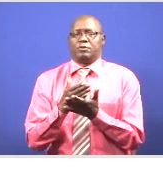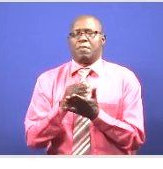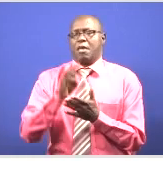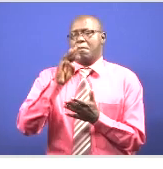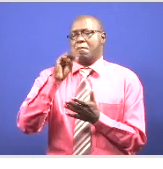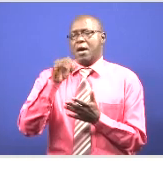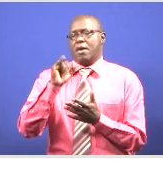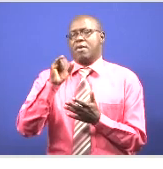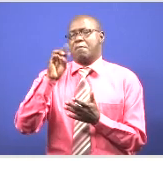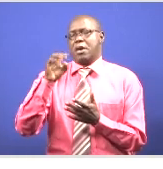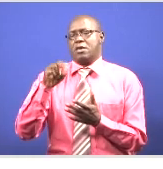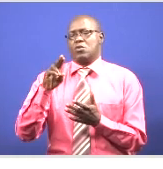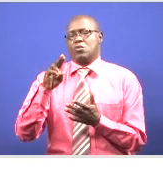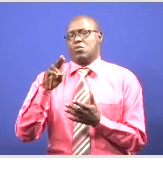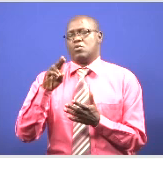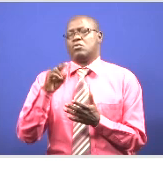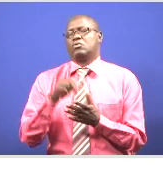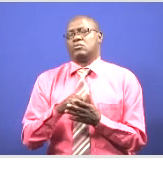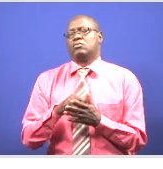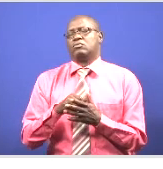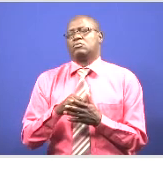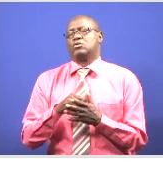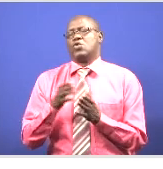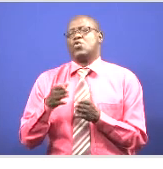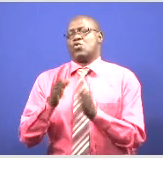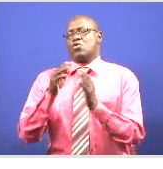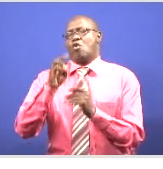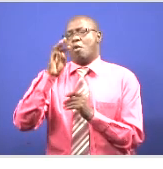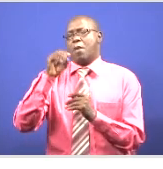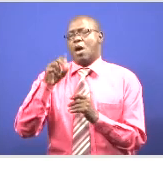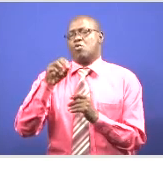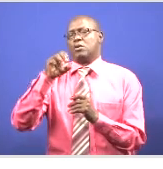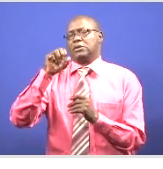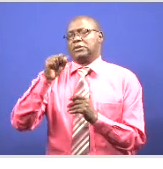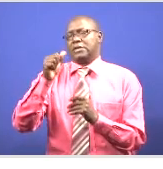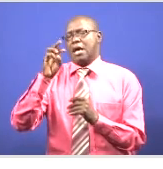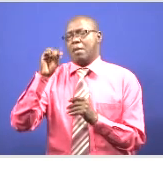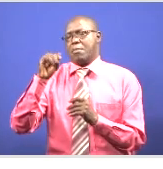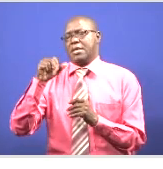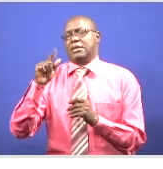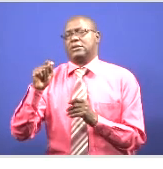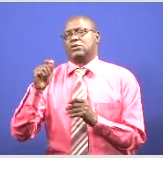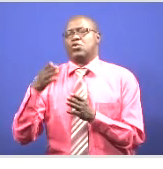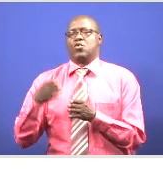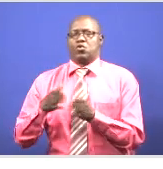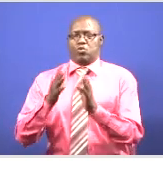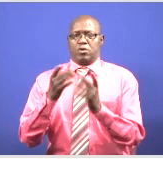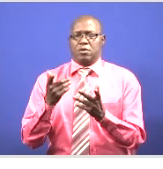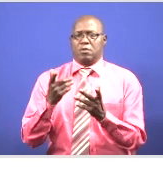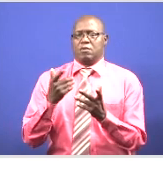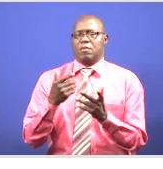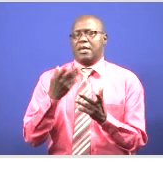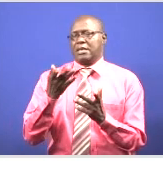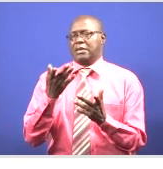Maimahio Road, Mau Summit Road. Yeah, sorry, Mau Summit Road. That was tweeted into